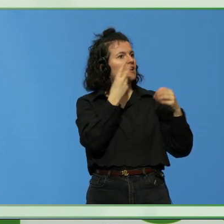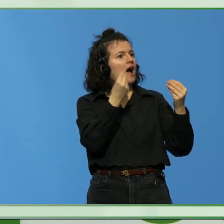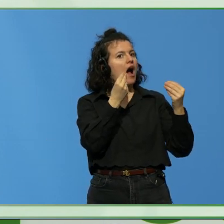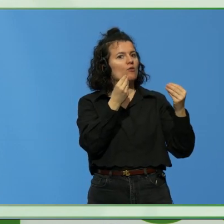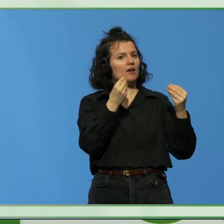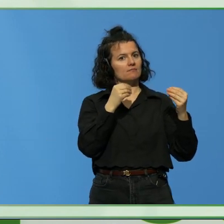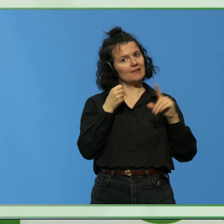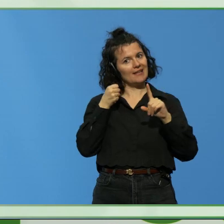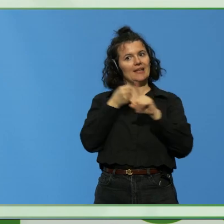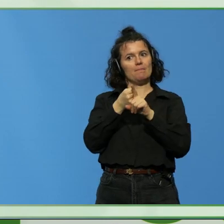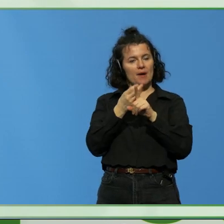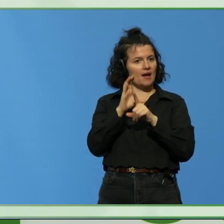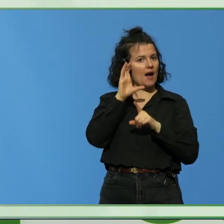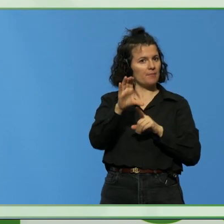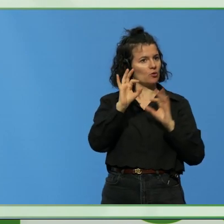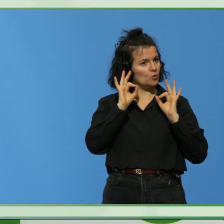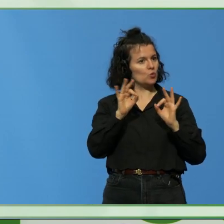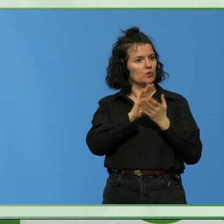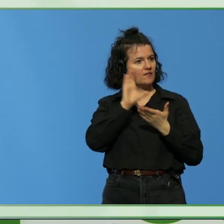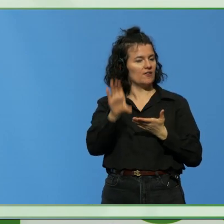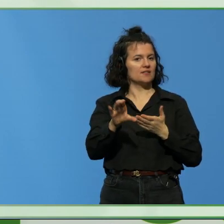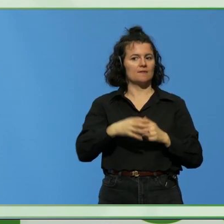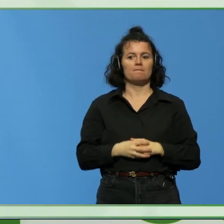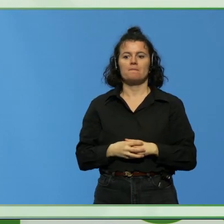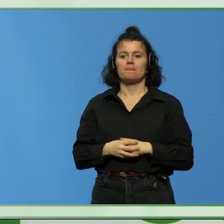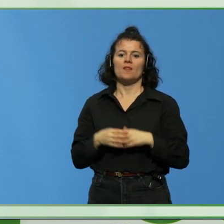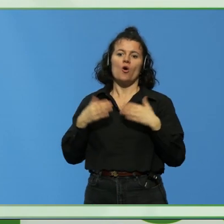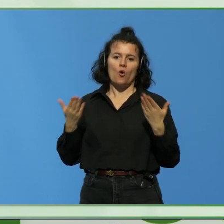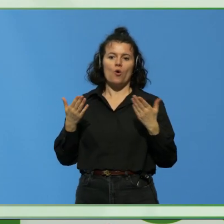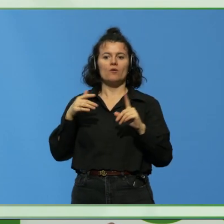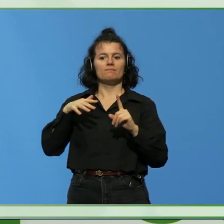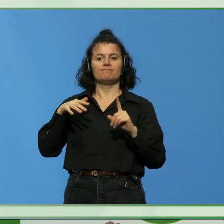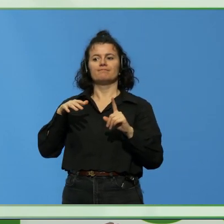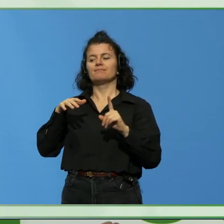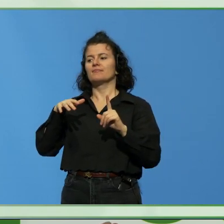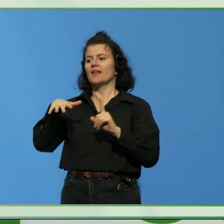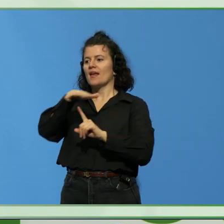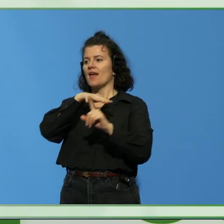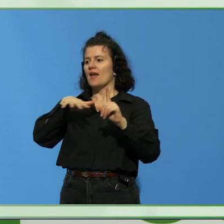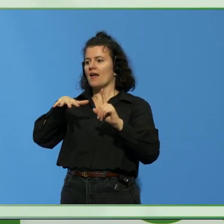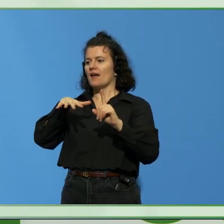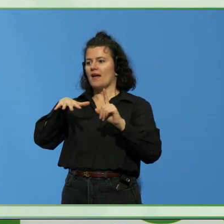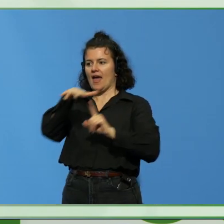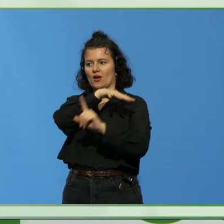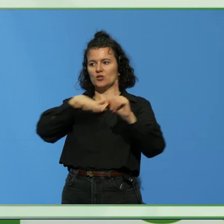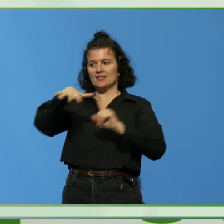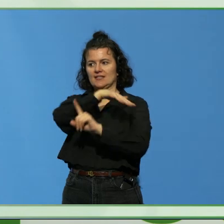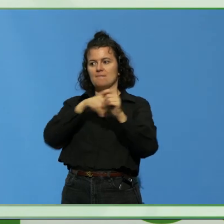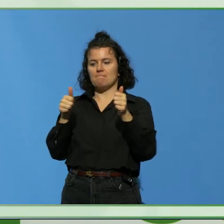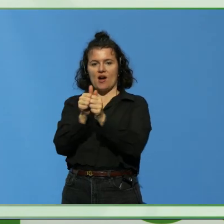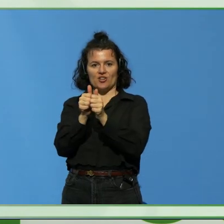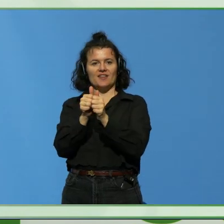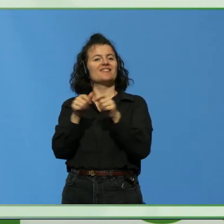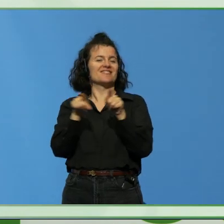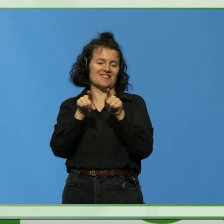capital invested. And if you're an ecosystem partner, we are happy to, again, look at how best we can work together.